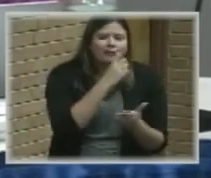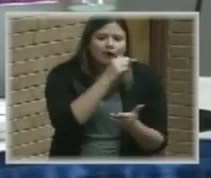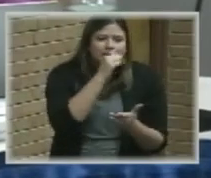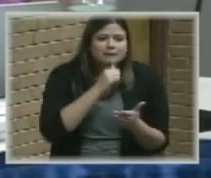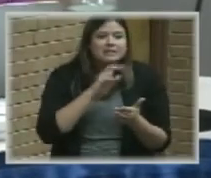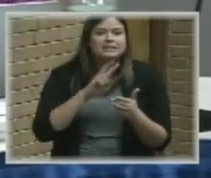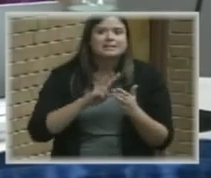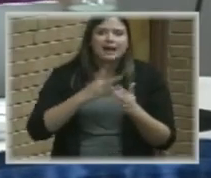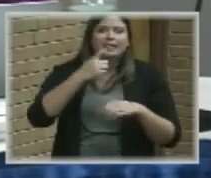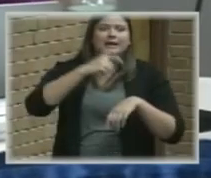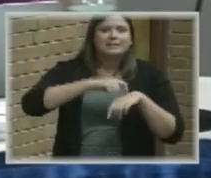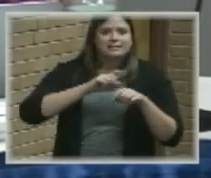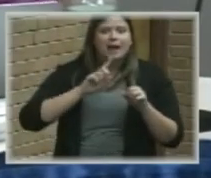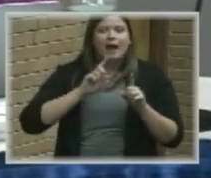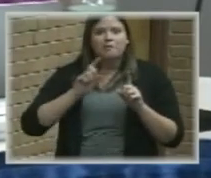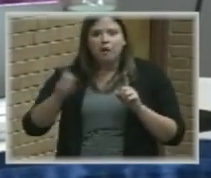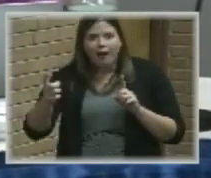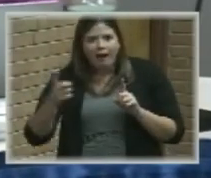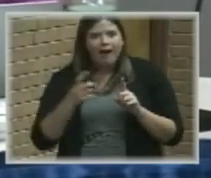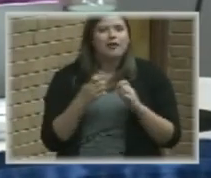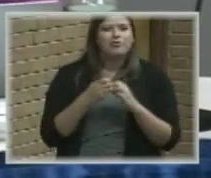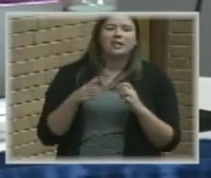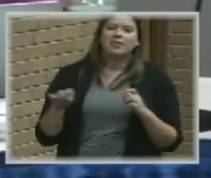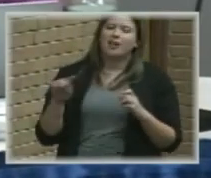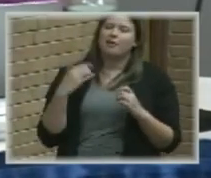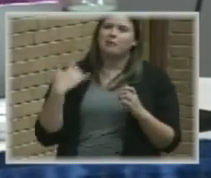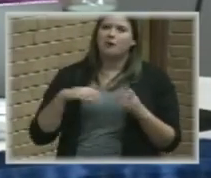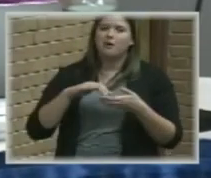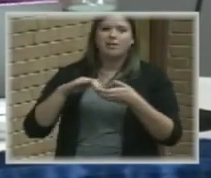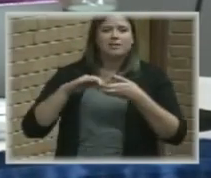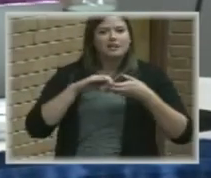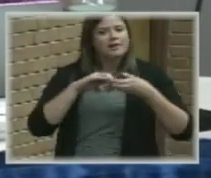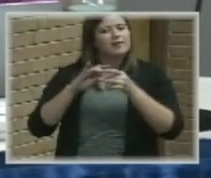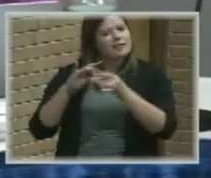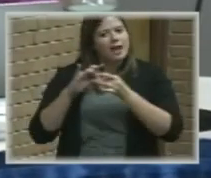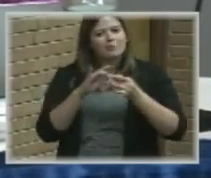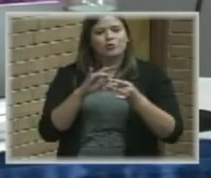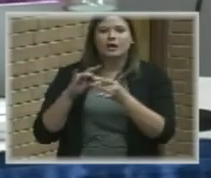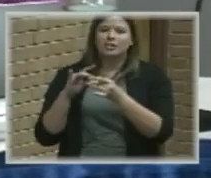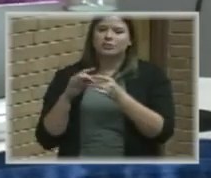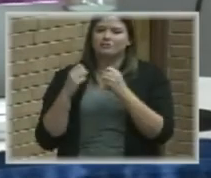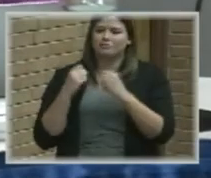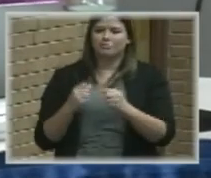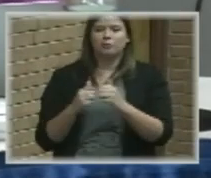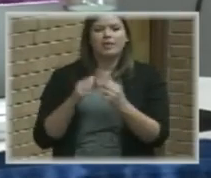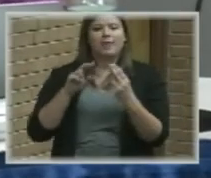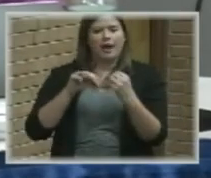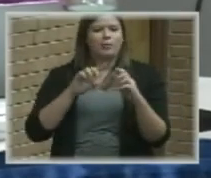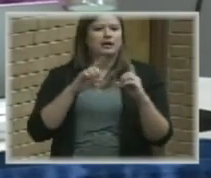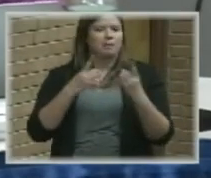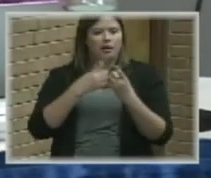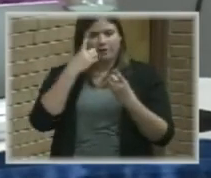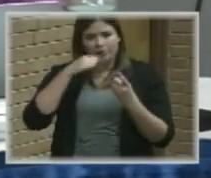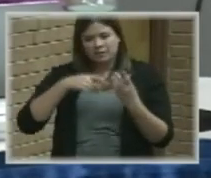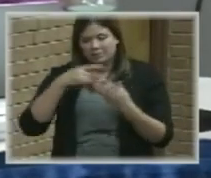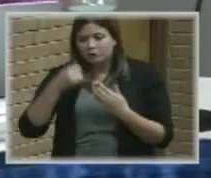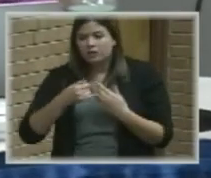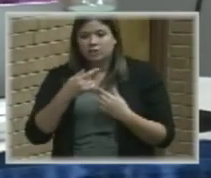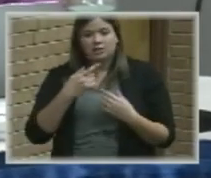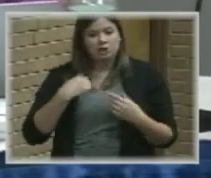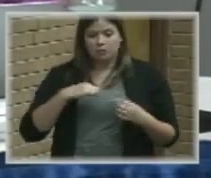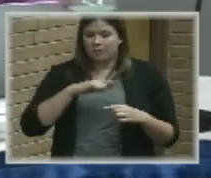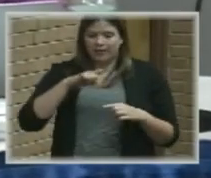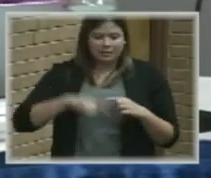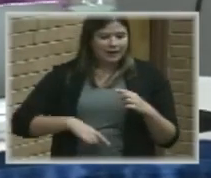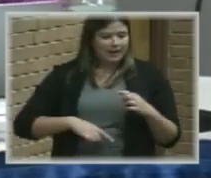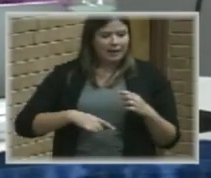round with them. The collaboration is very close with the Highway Department on this project because we can't get it done just